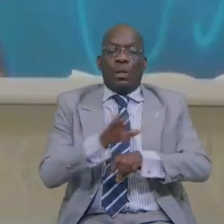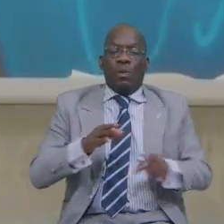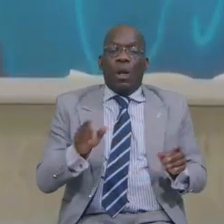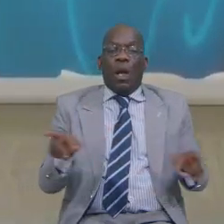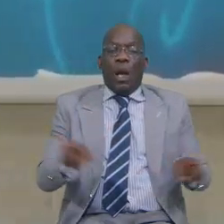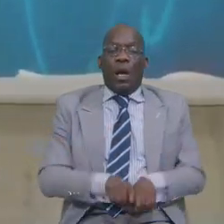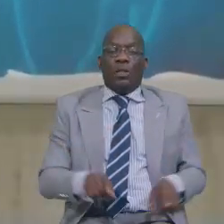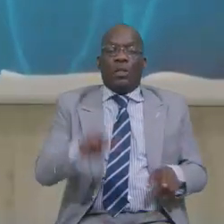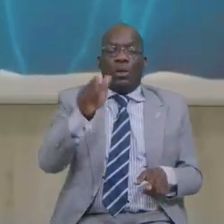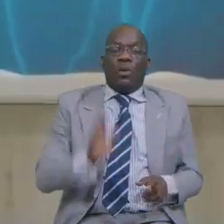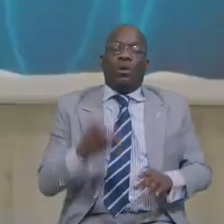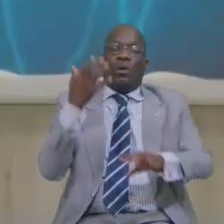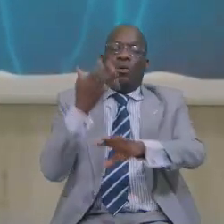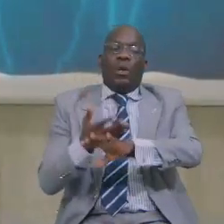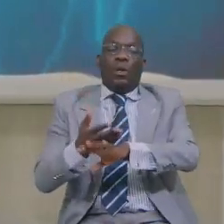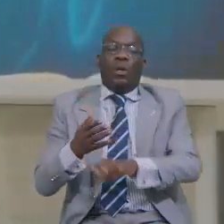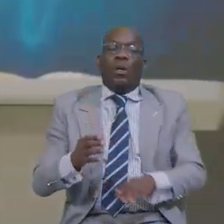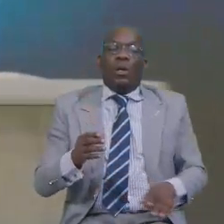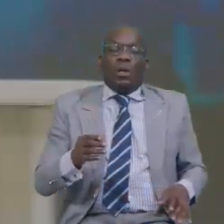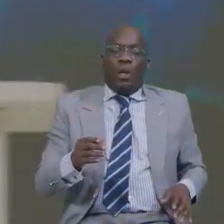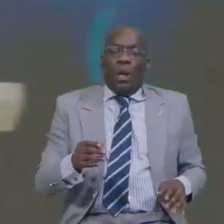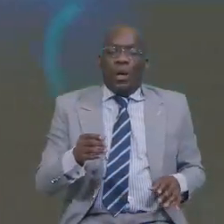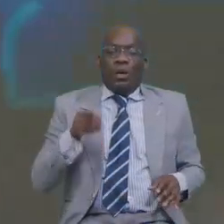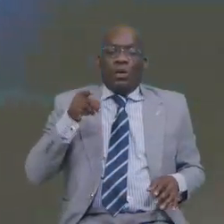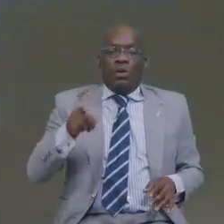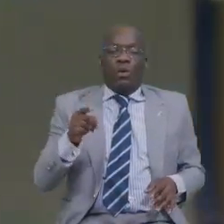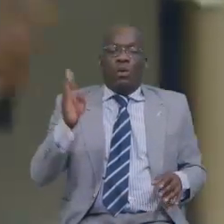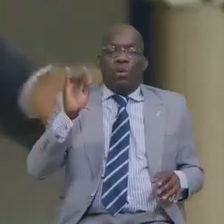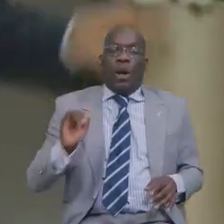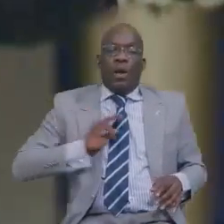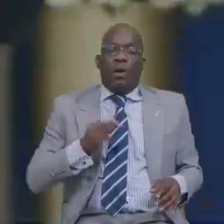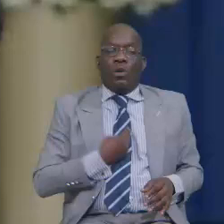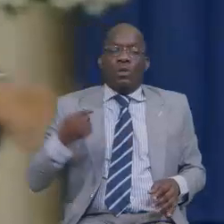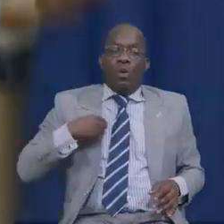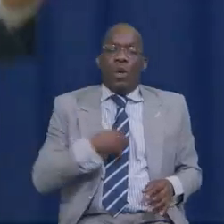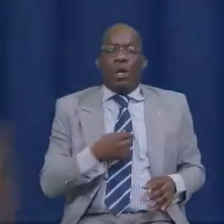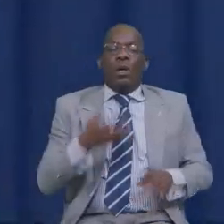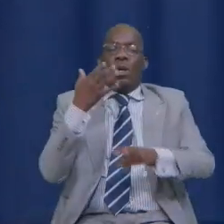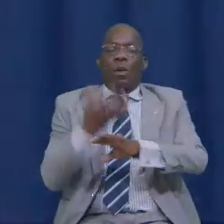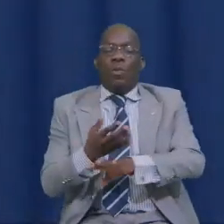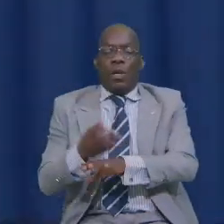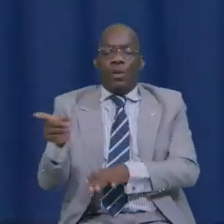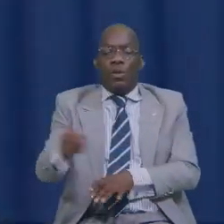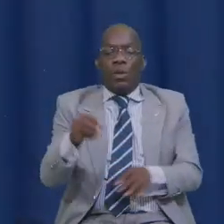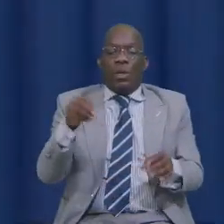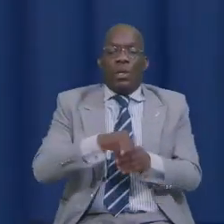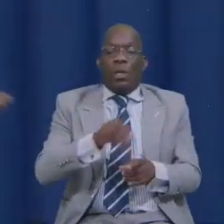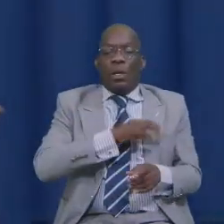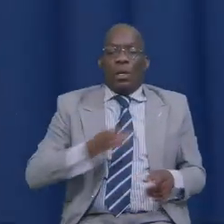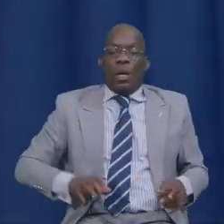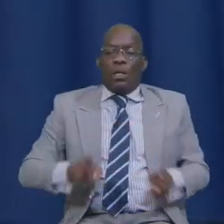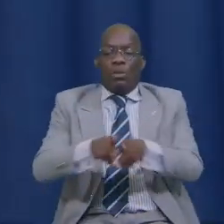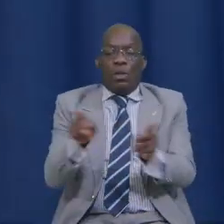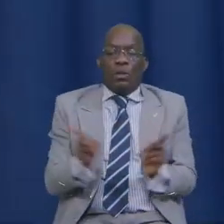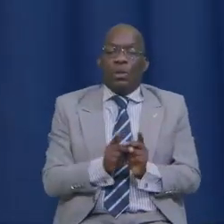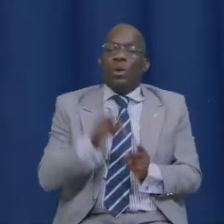we plead with you, we pray you in Christ's stead. That is what Christ